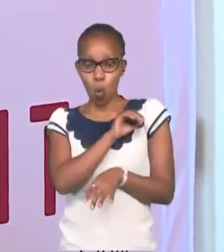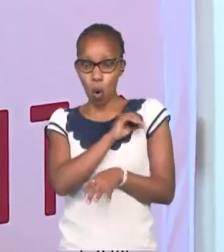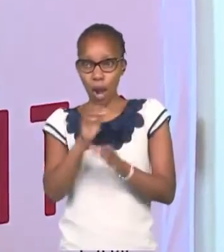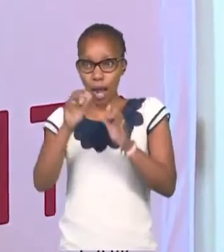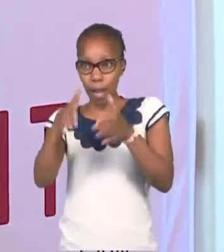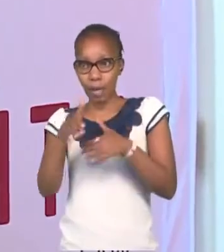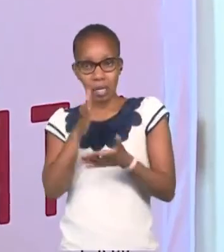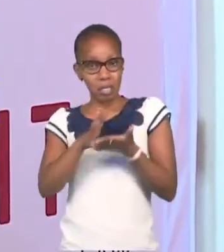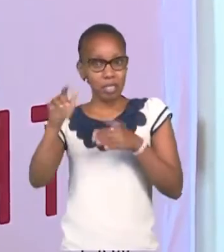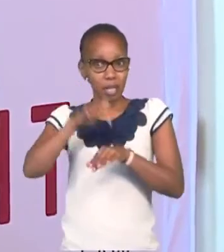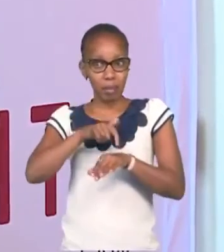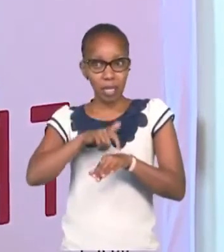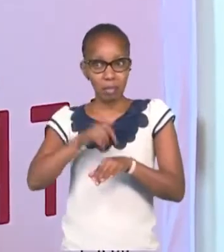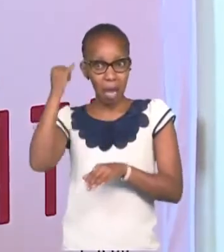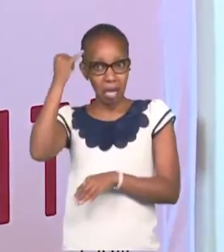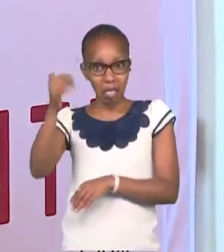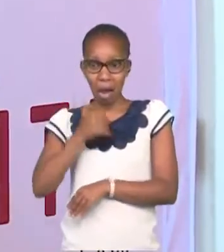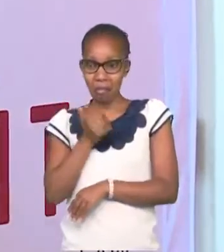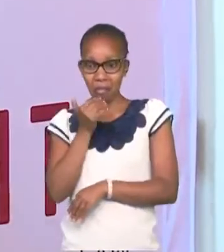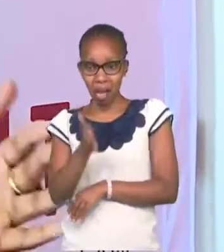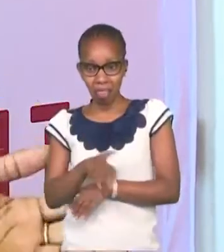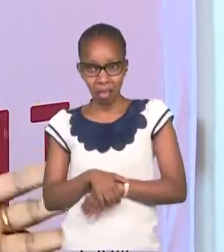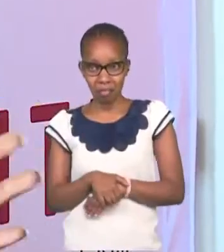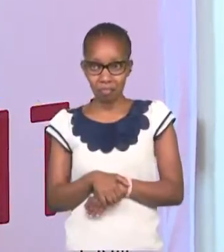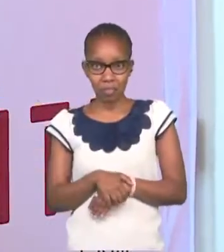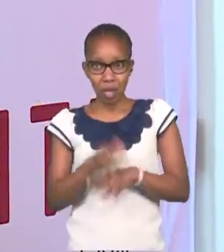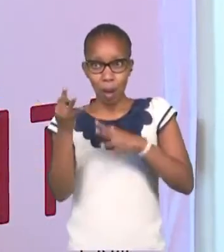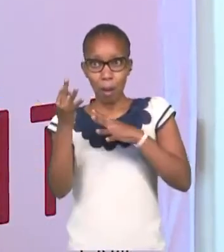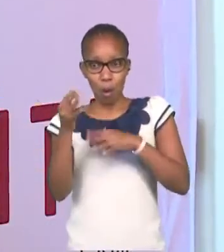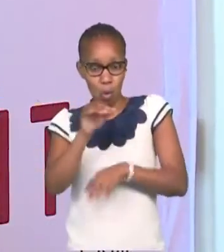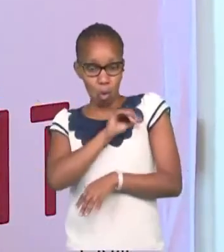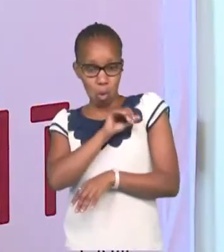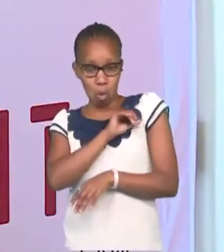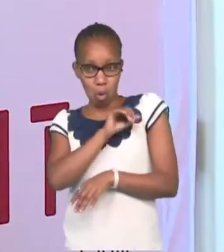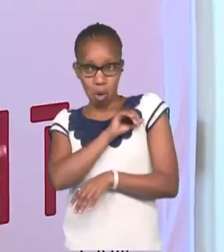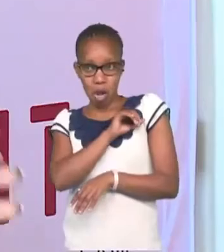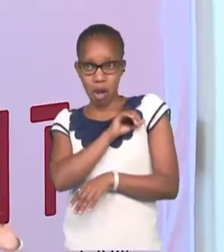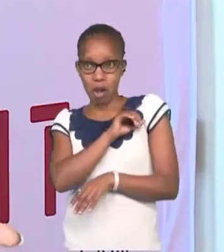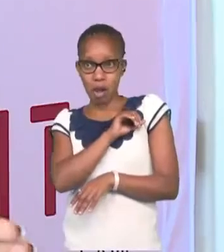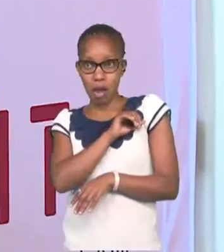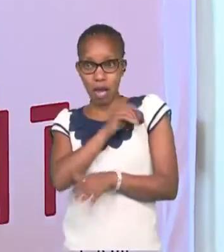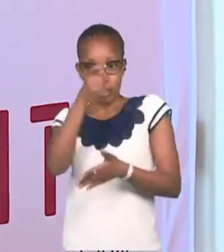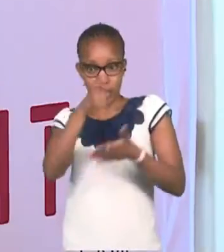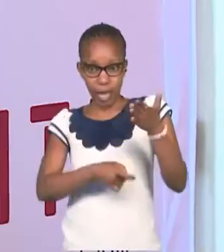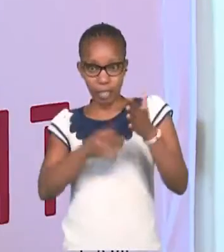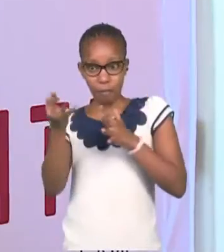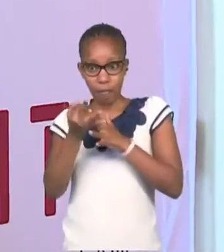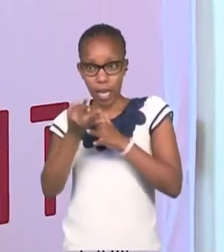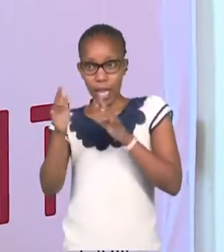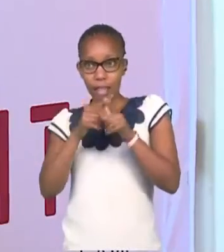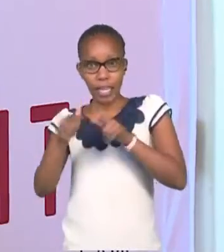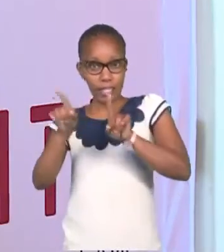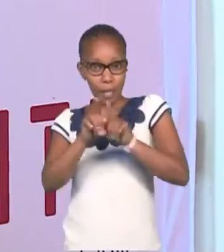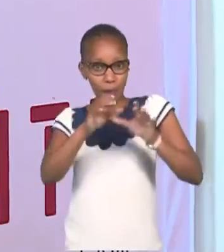at times do not have an idea that apart from them filing their own individual accounts or taxes, they also have to file